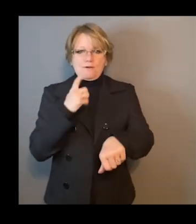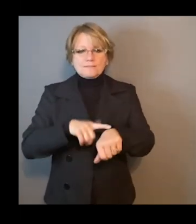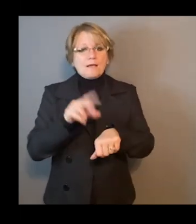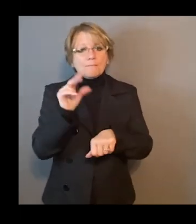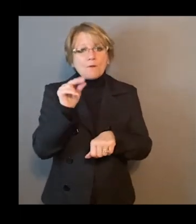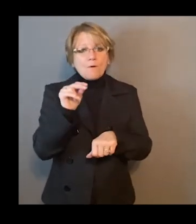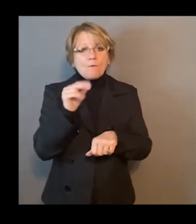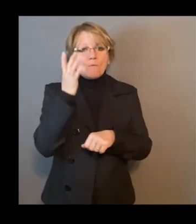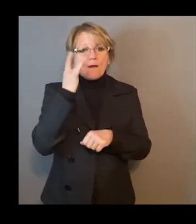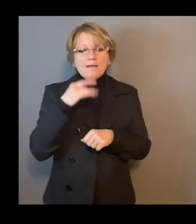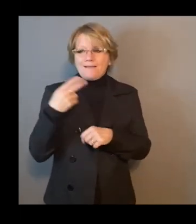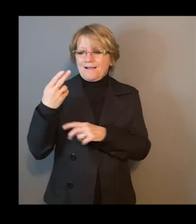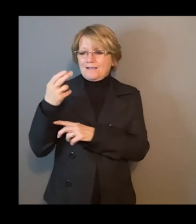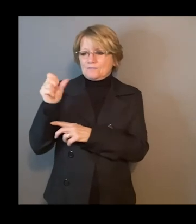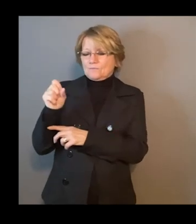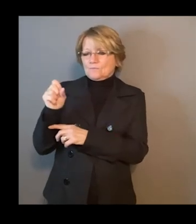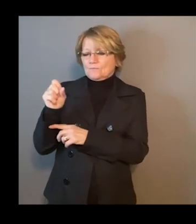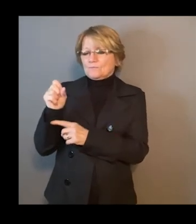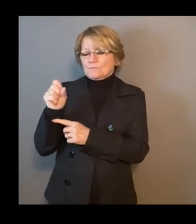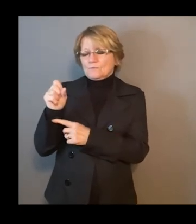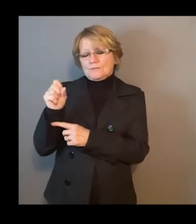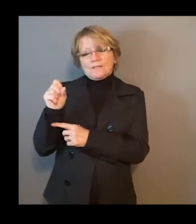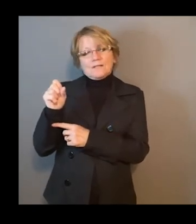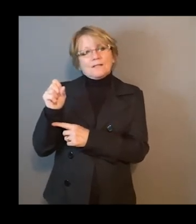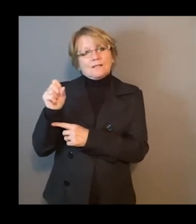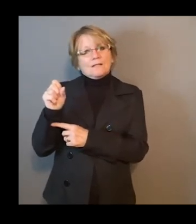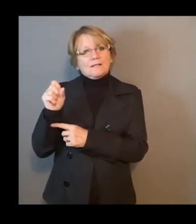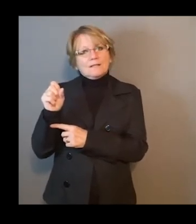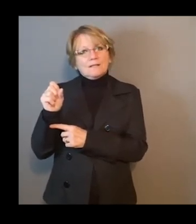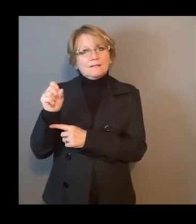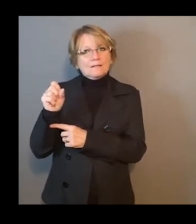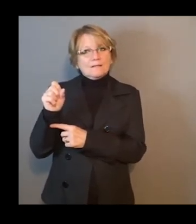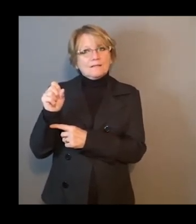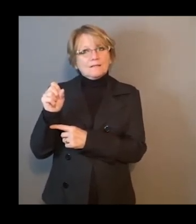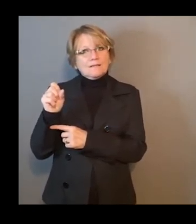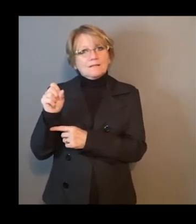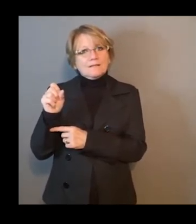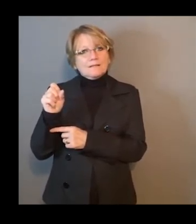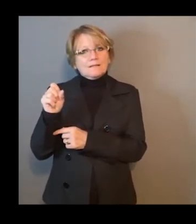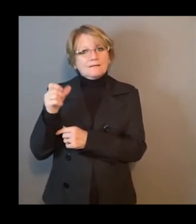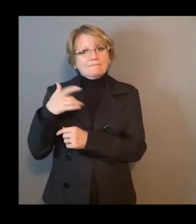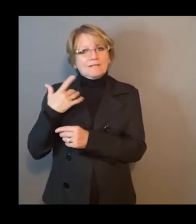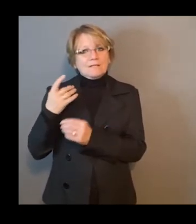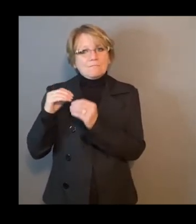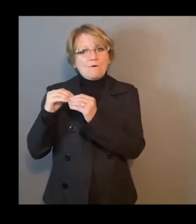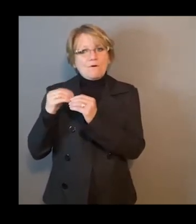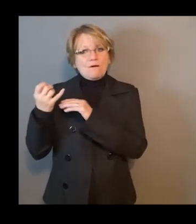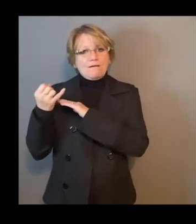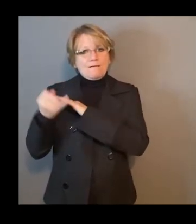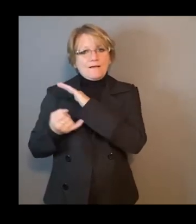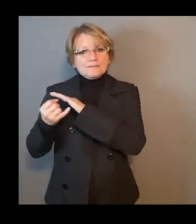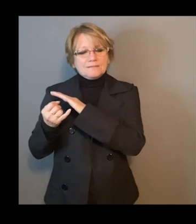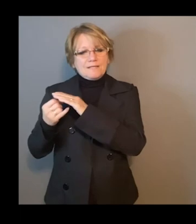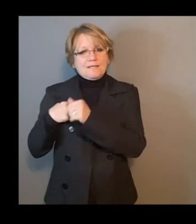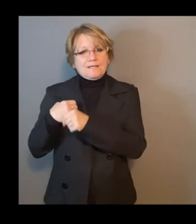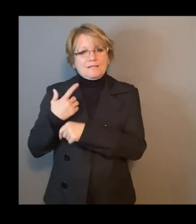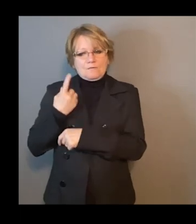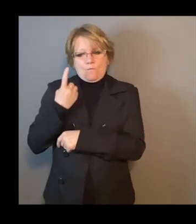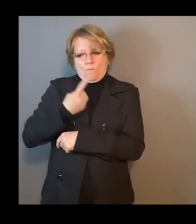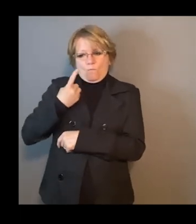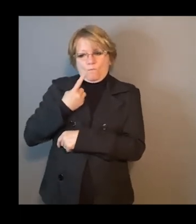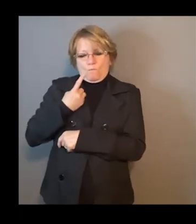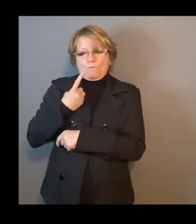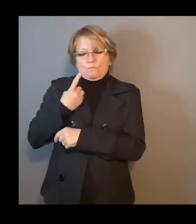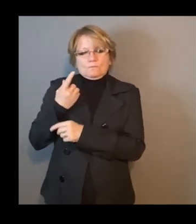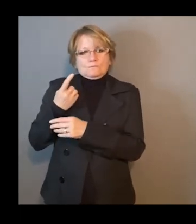into BCC in high school, I feel like I had more of the single out feeling and being like isolated and having to like keep myself in my